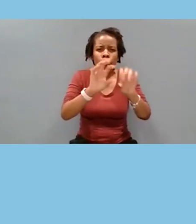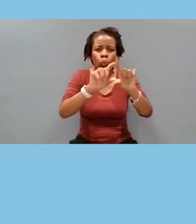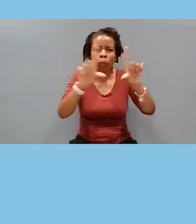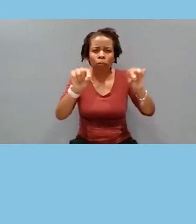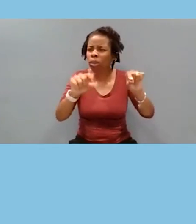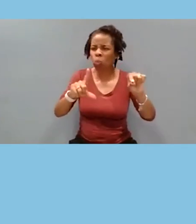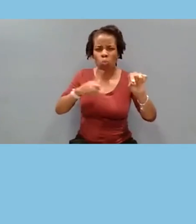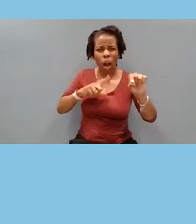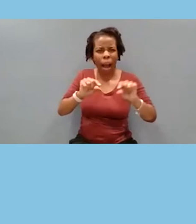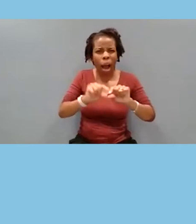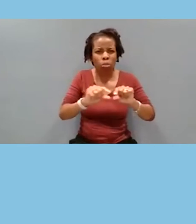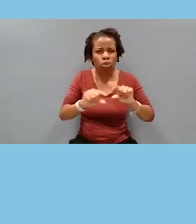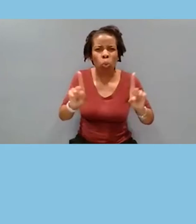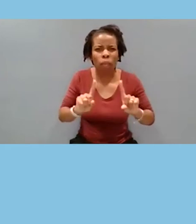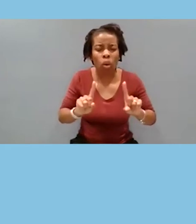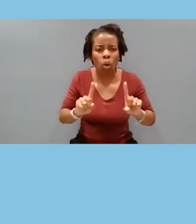a given.